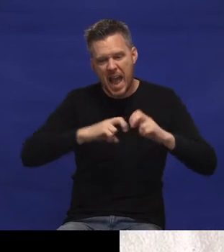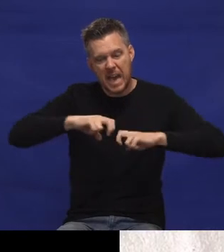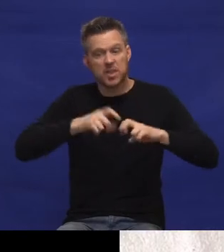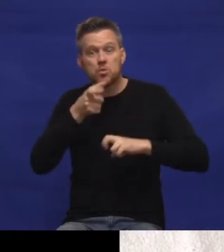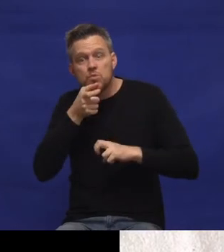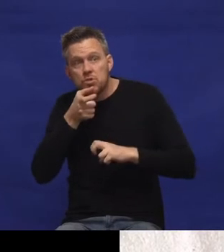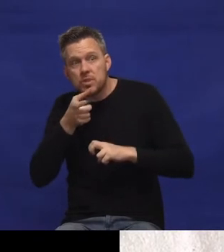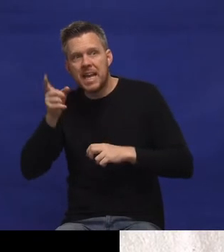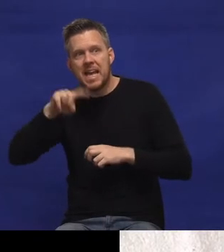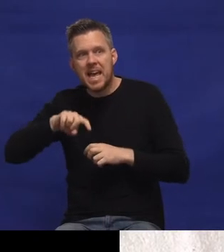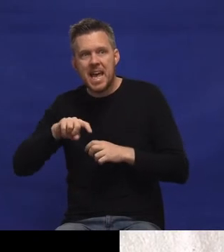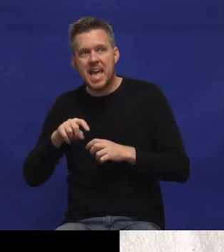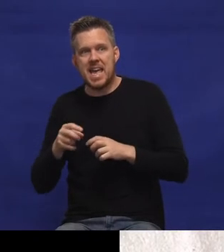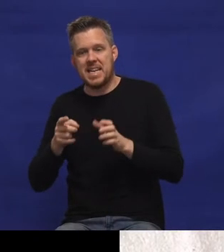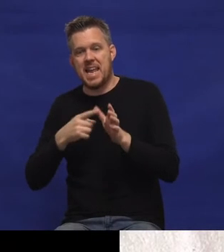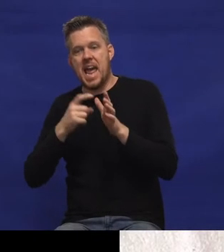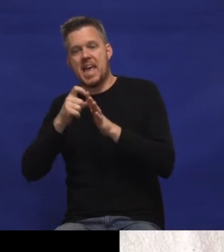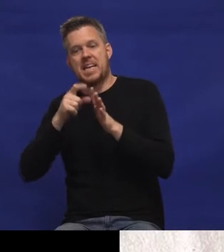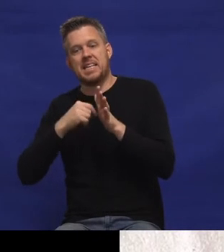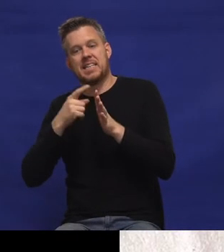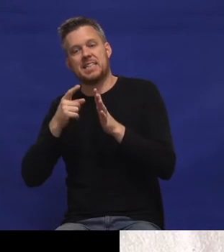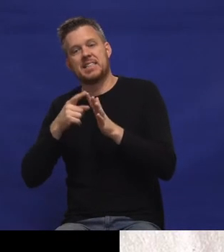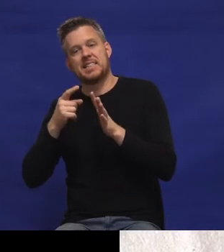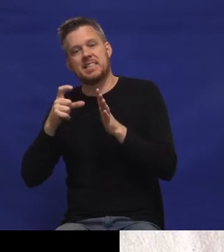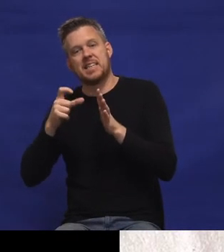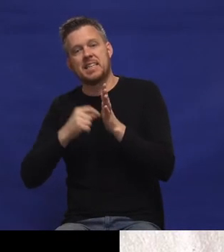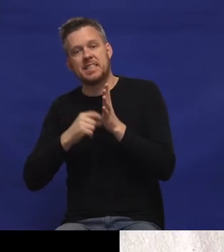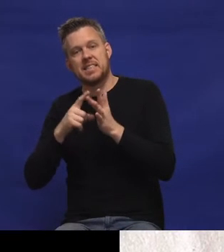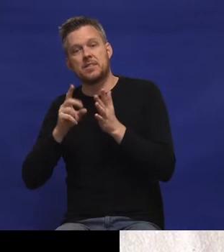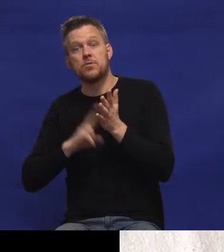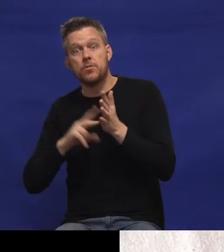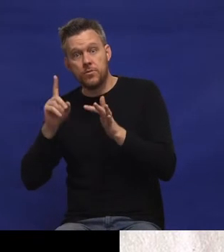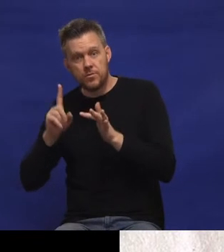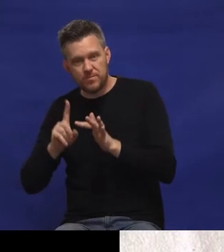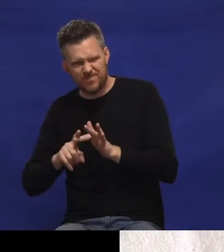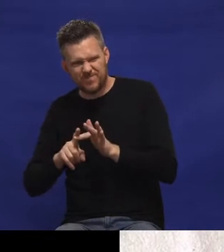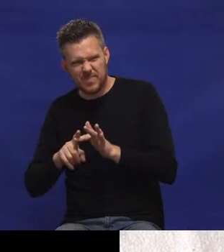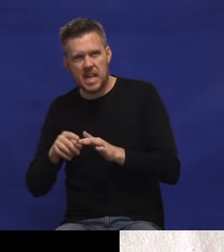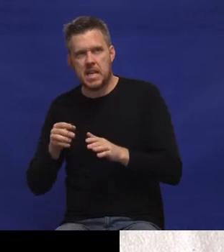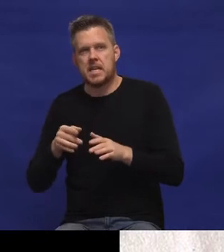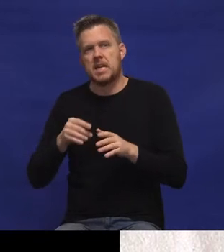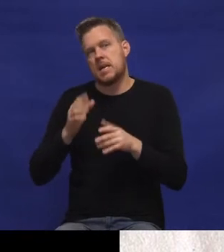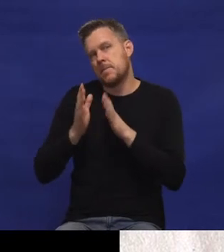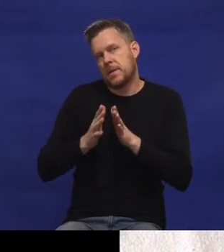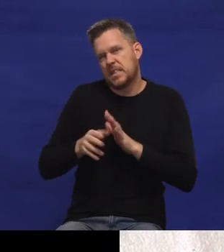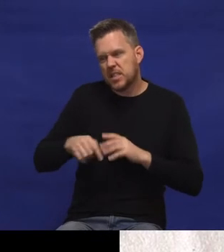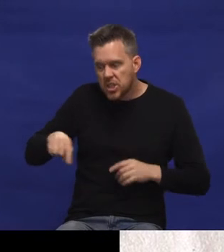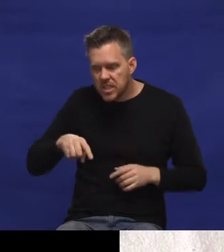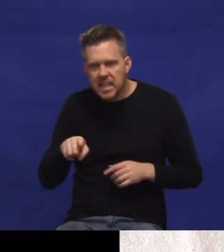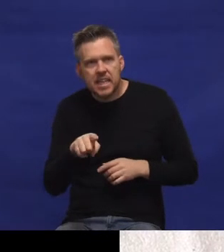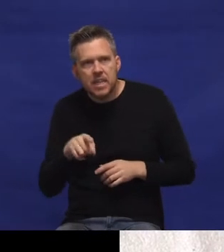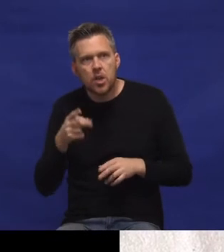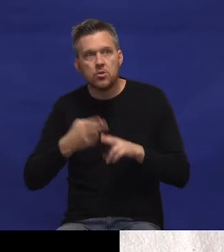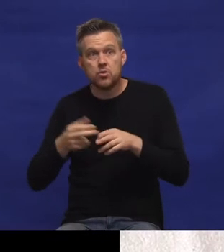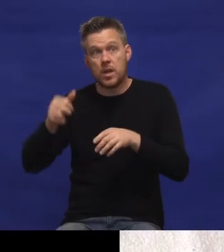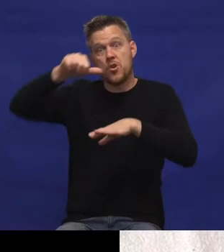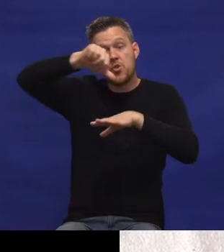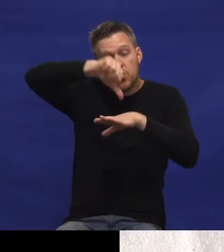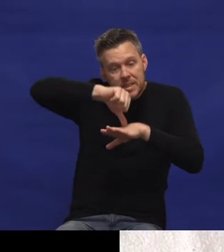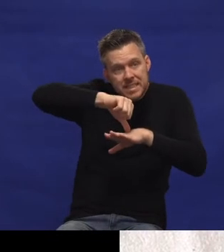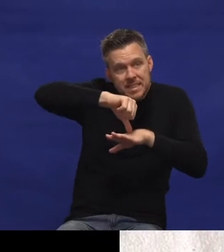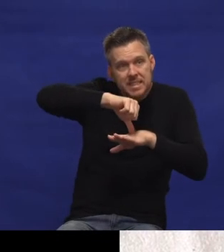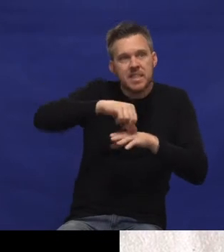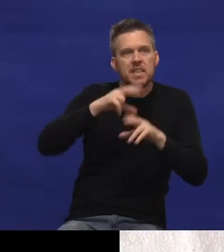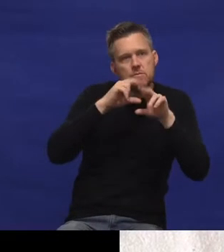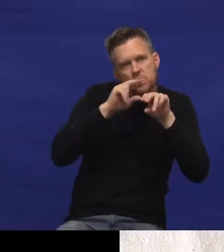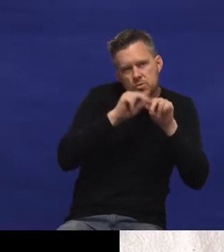word nachesh means serpent, which is the noun. It also means to anoint, to hiss, whisper, or enchant, which is the verb. And of